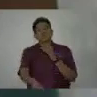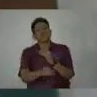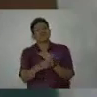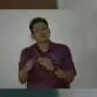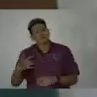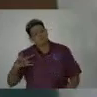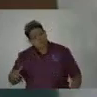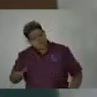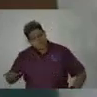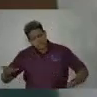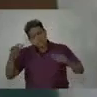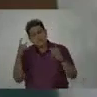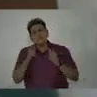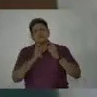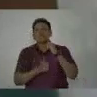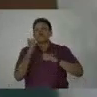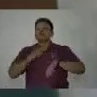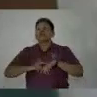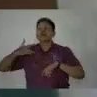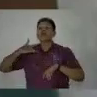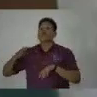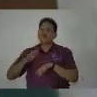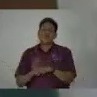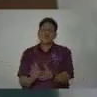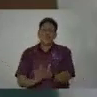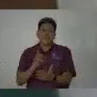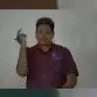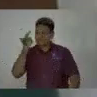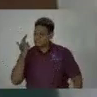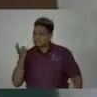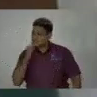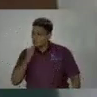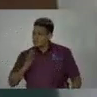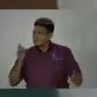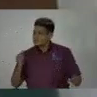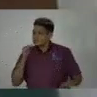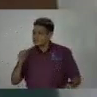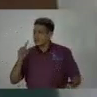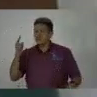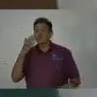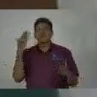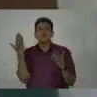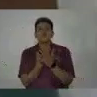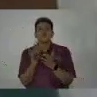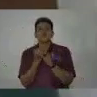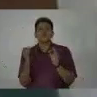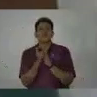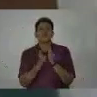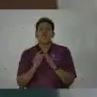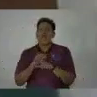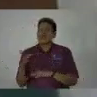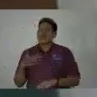do, most times it's mainly on medical grounds. So, Madam Speaker, not even good free legal advice they are willing to